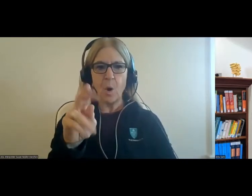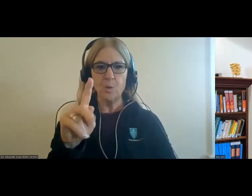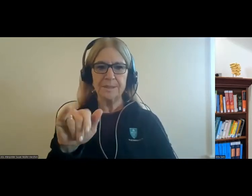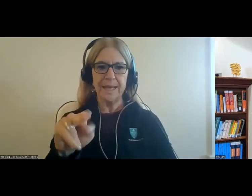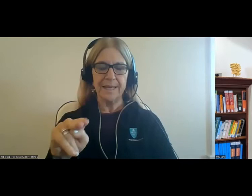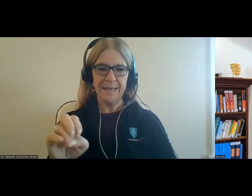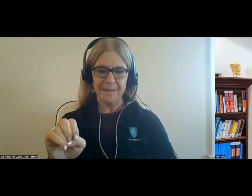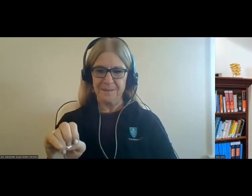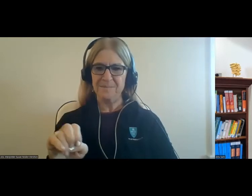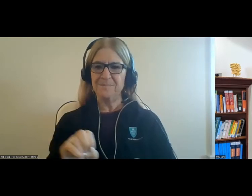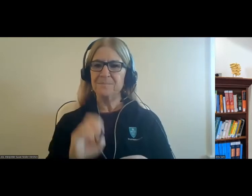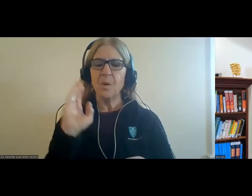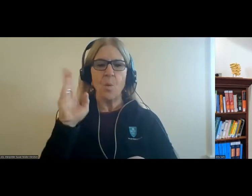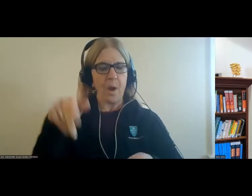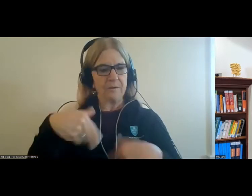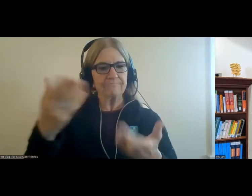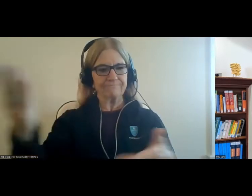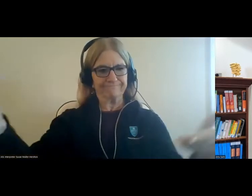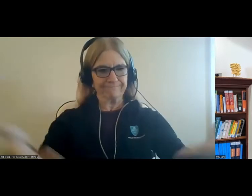words.